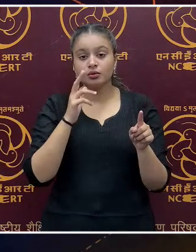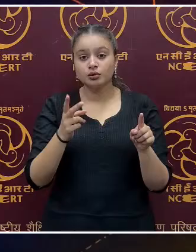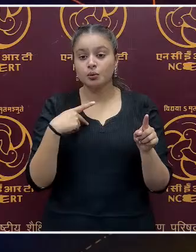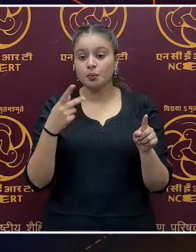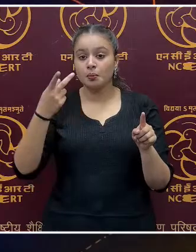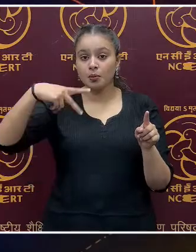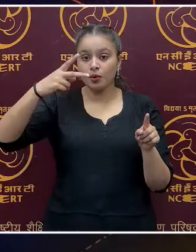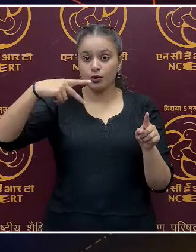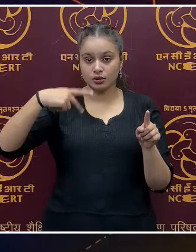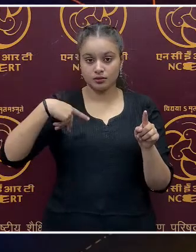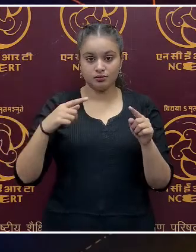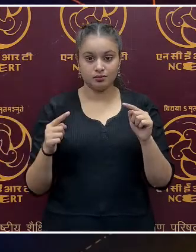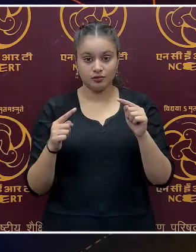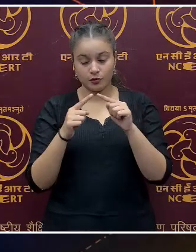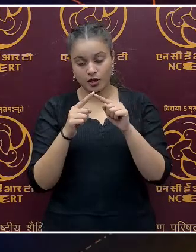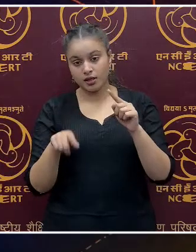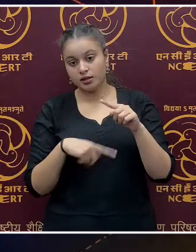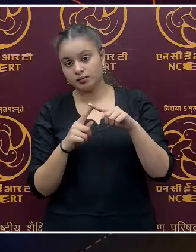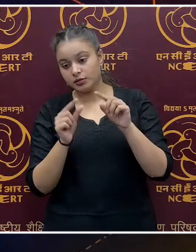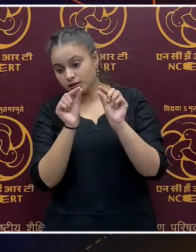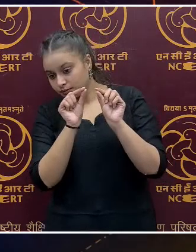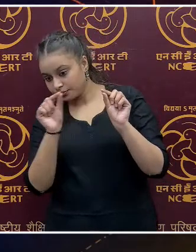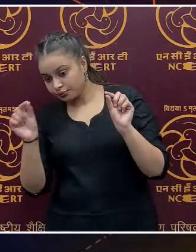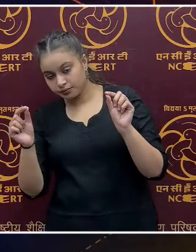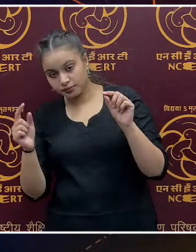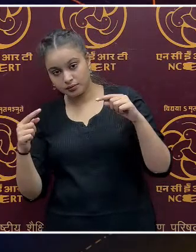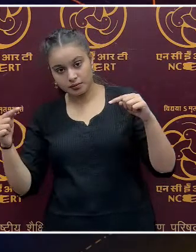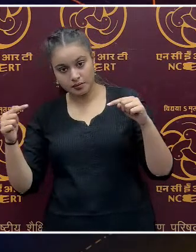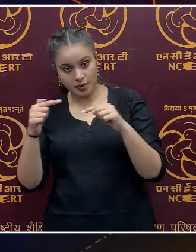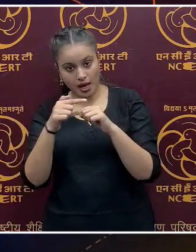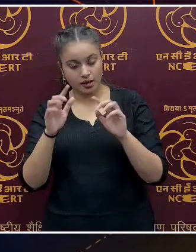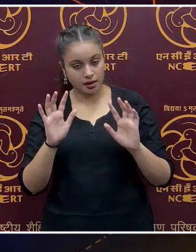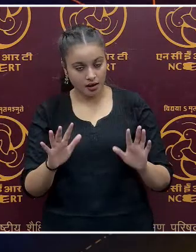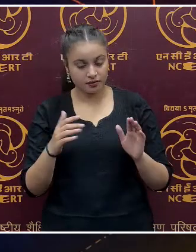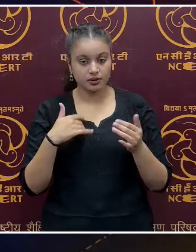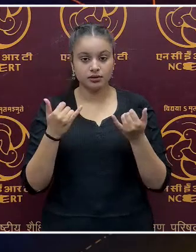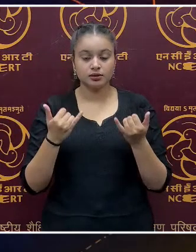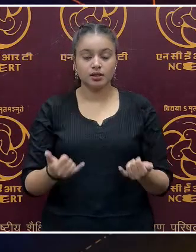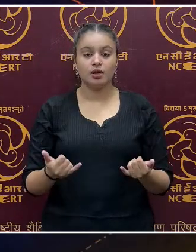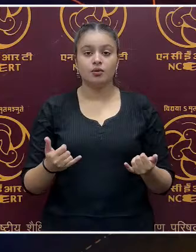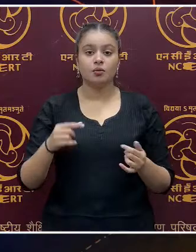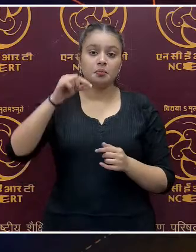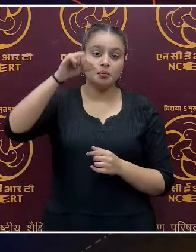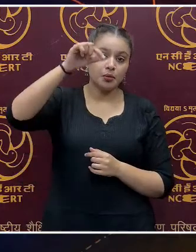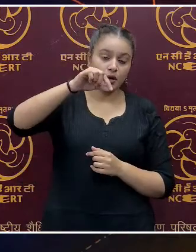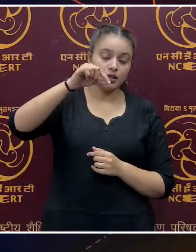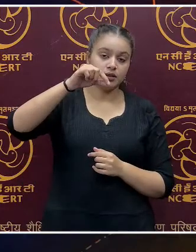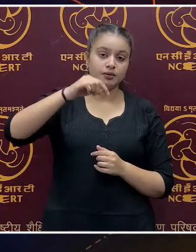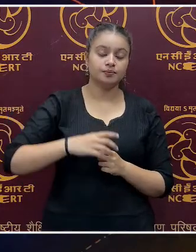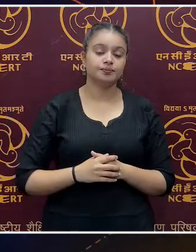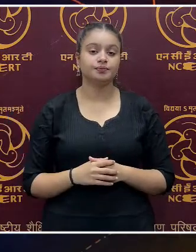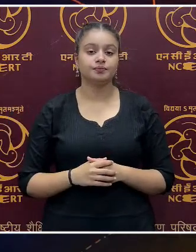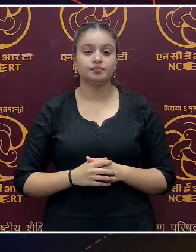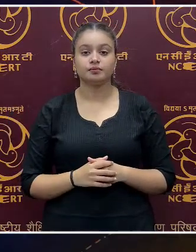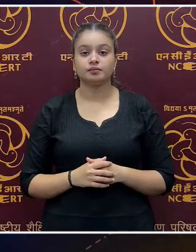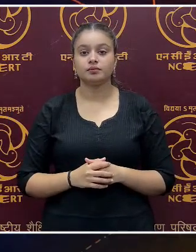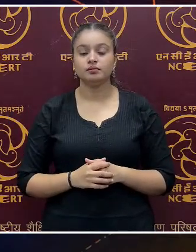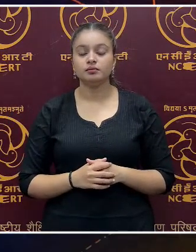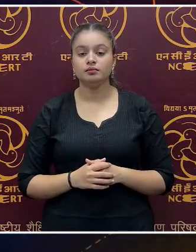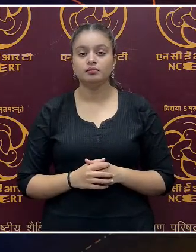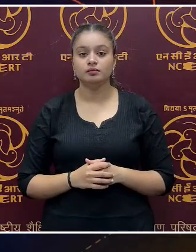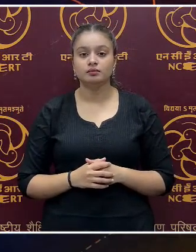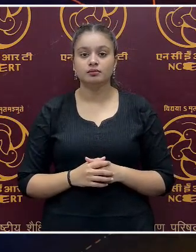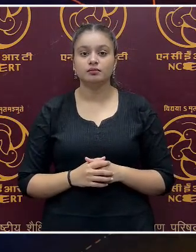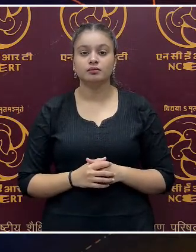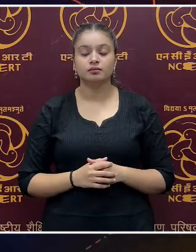both vertex and arm OA with the baseline, now we have to be drag the second arm